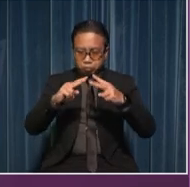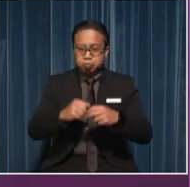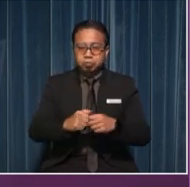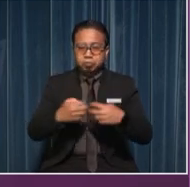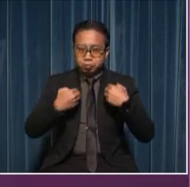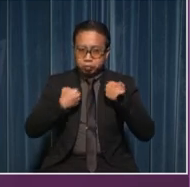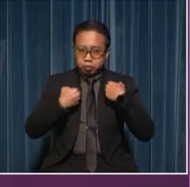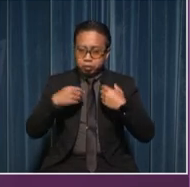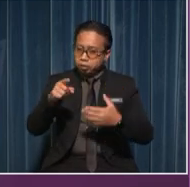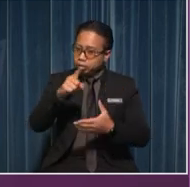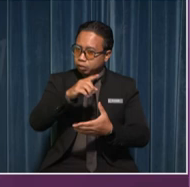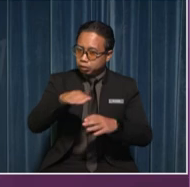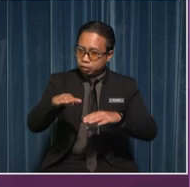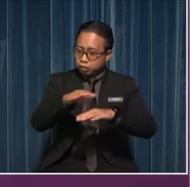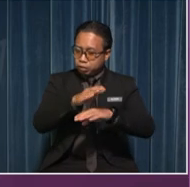have curved surface.